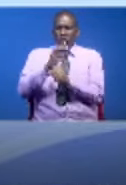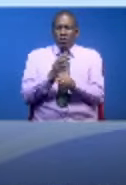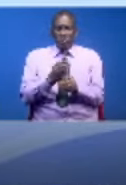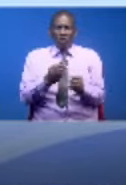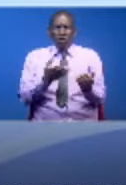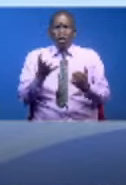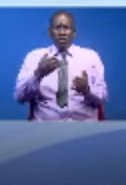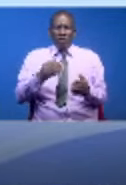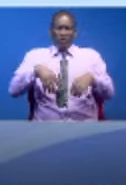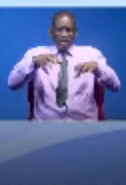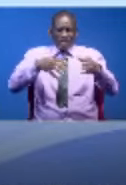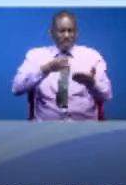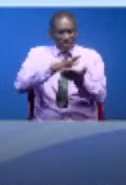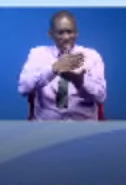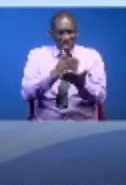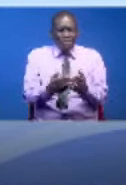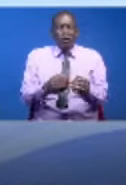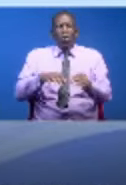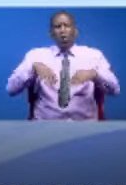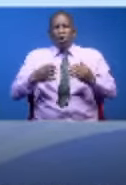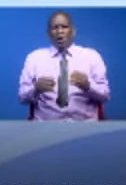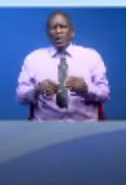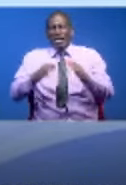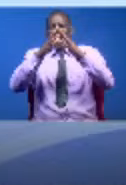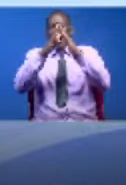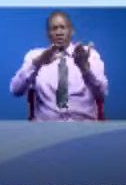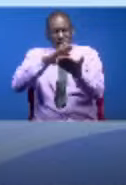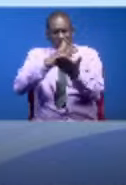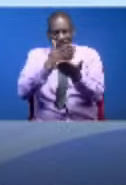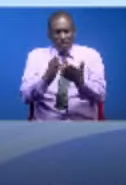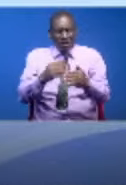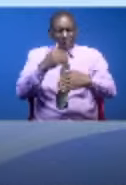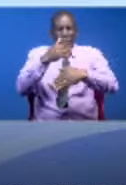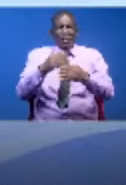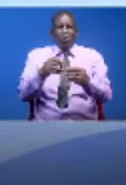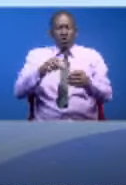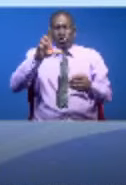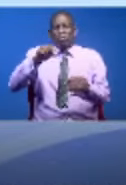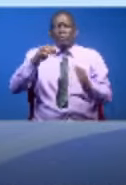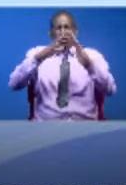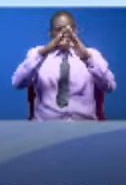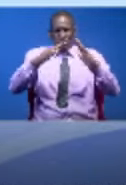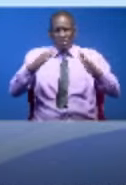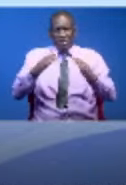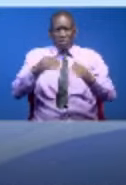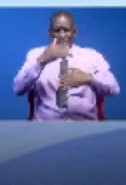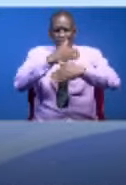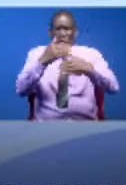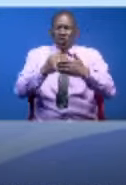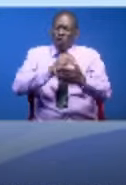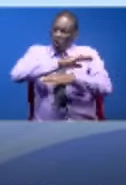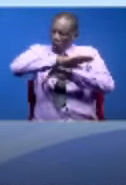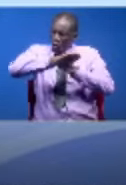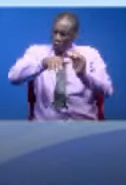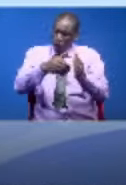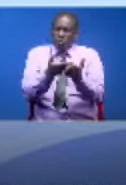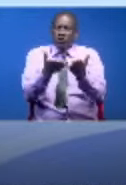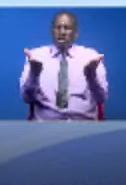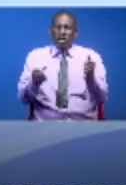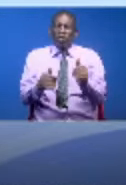the agri sector, whether it's in the real estate sector, whether it's even in affordable housing. All those components that actually